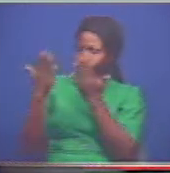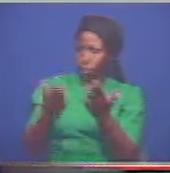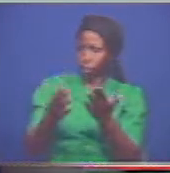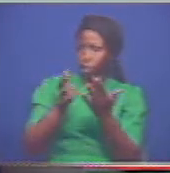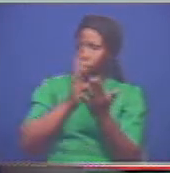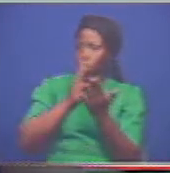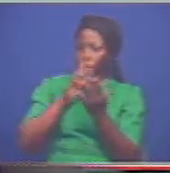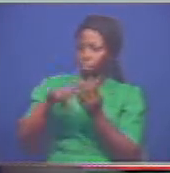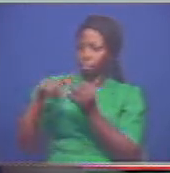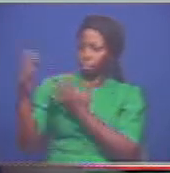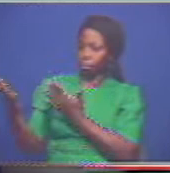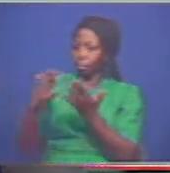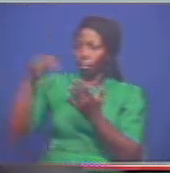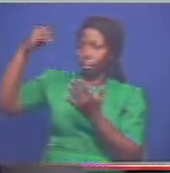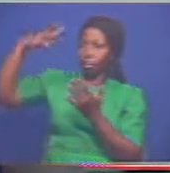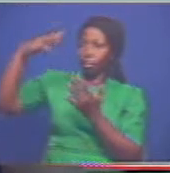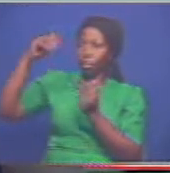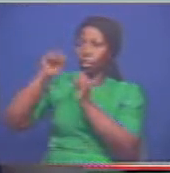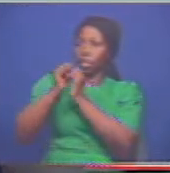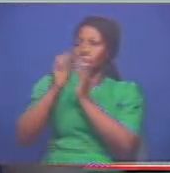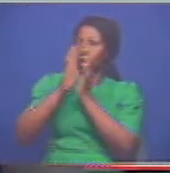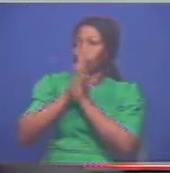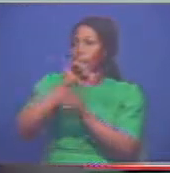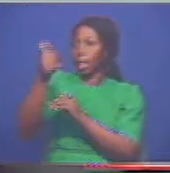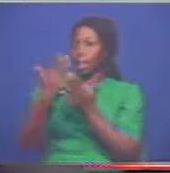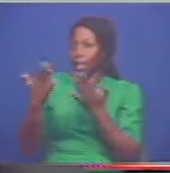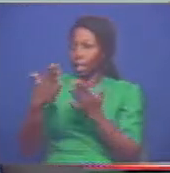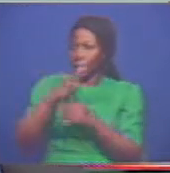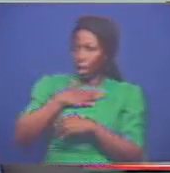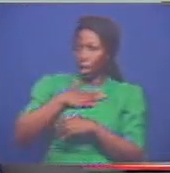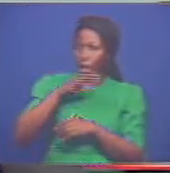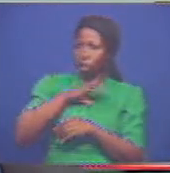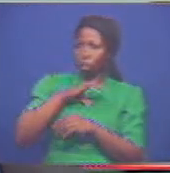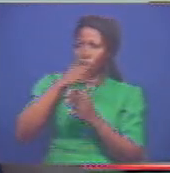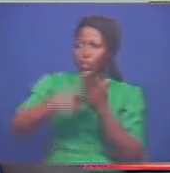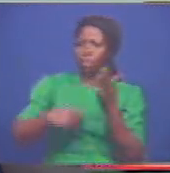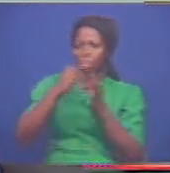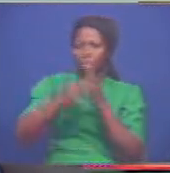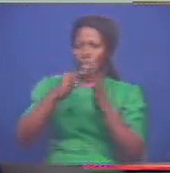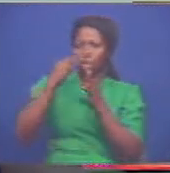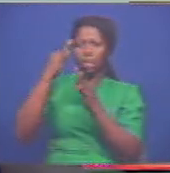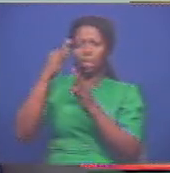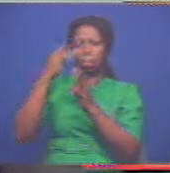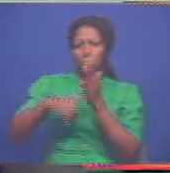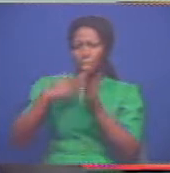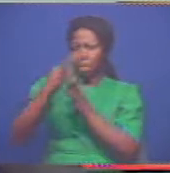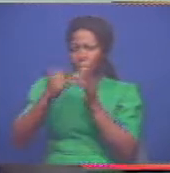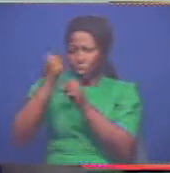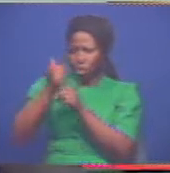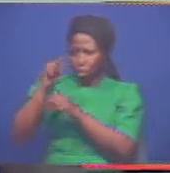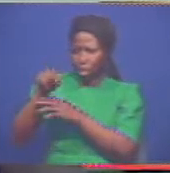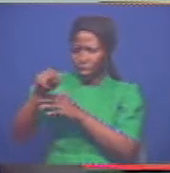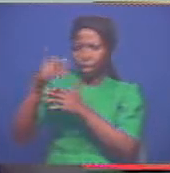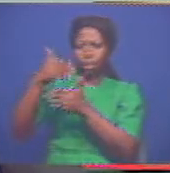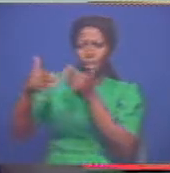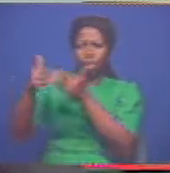to bring you electricity and all those things at our own cost. Very well. What about if we are to do those projects, those infrastructure projects